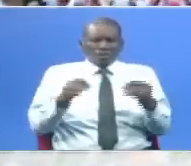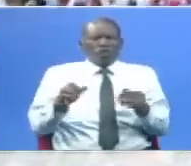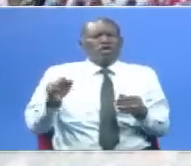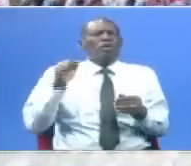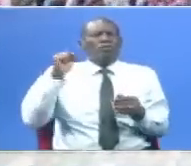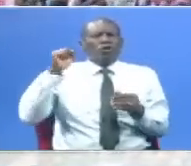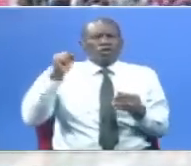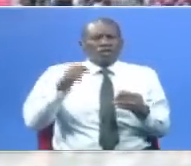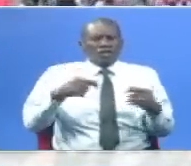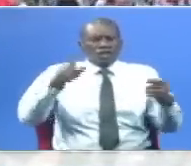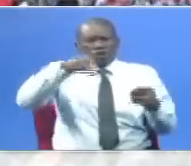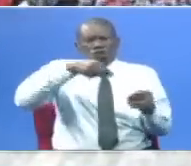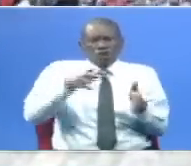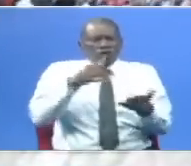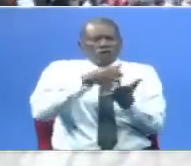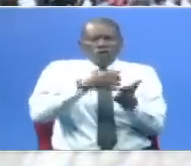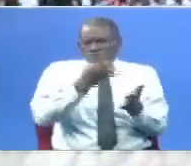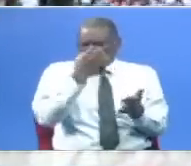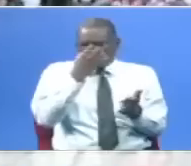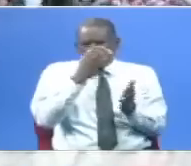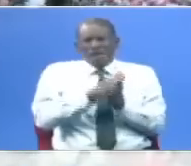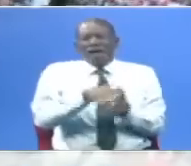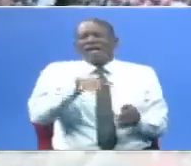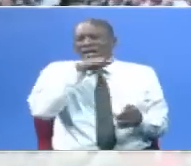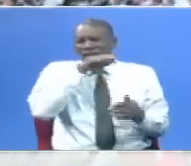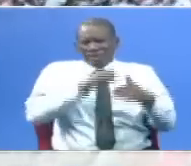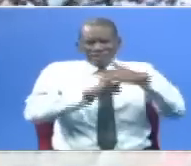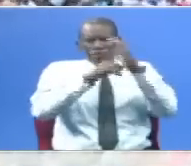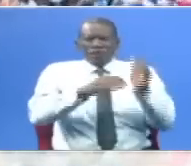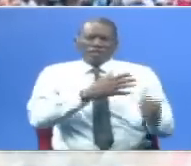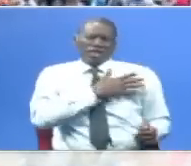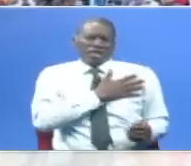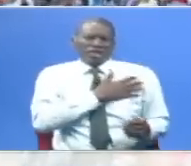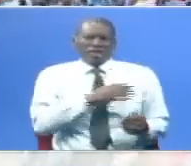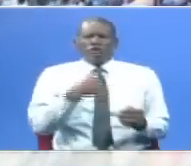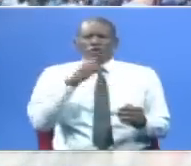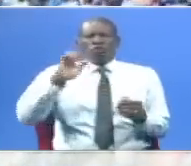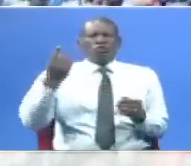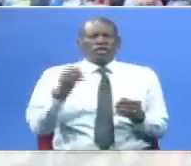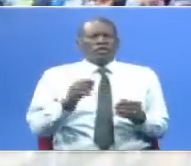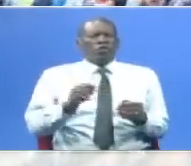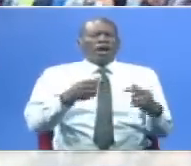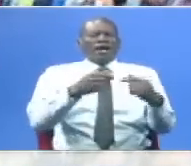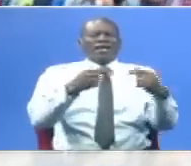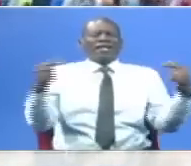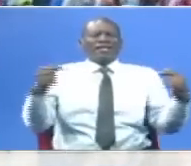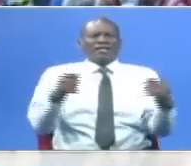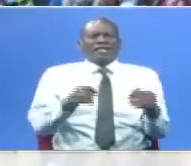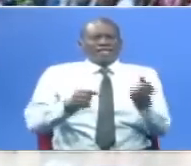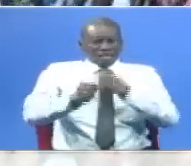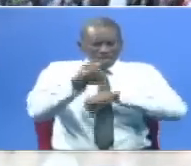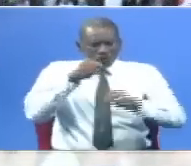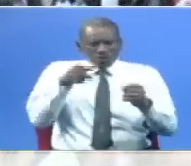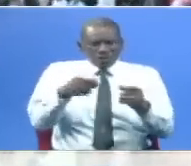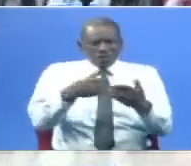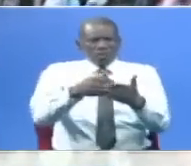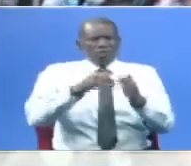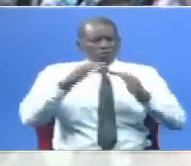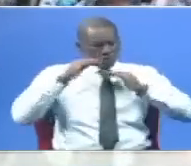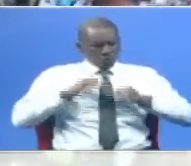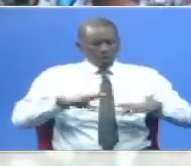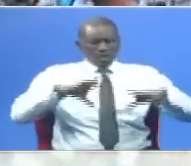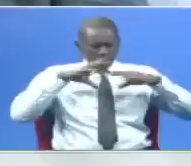way, including Ruto and Raila's allies in NASA, who at first protested the move before they calmed down and